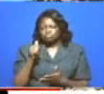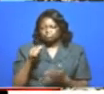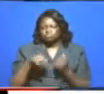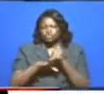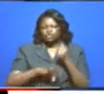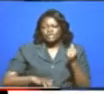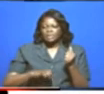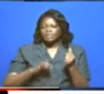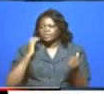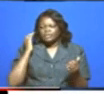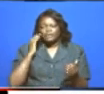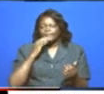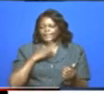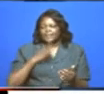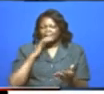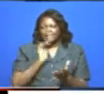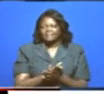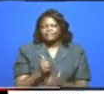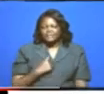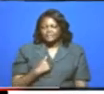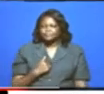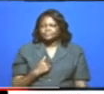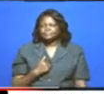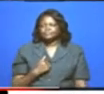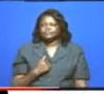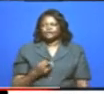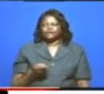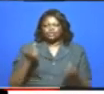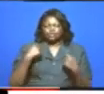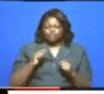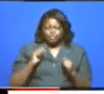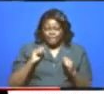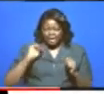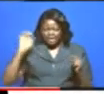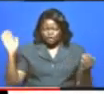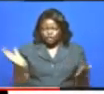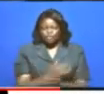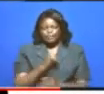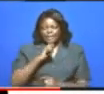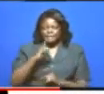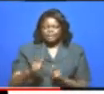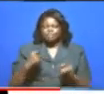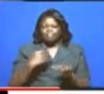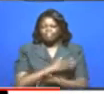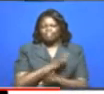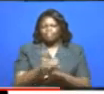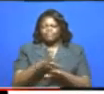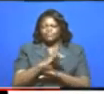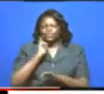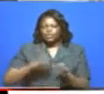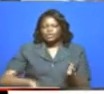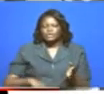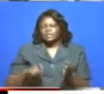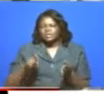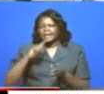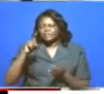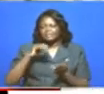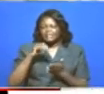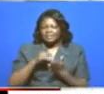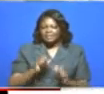bank. And as part of the enhanced efforts to curb exam malpractice, the CS said only the exam center manager and one